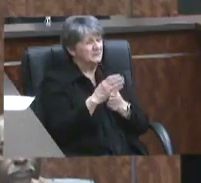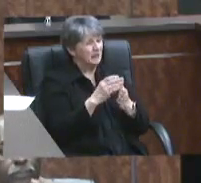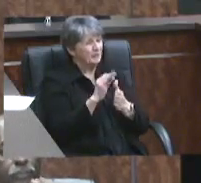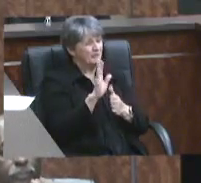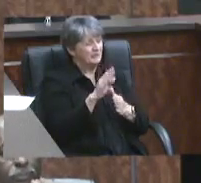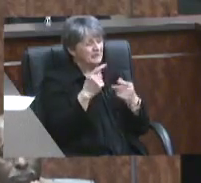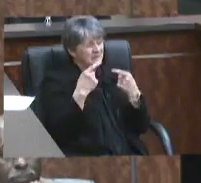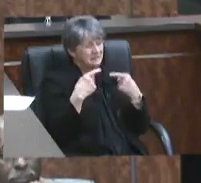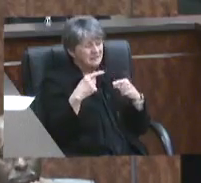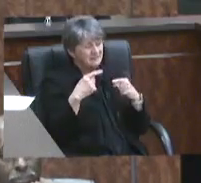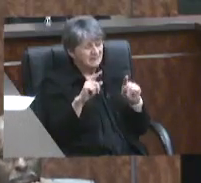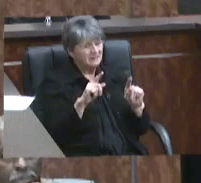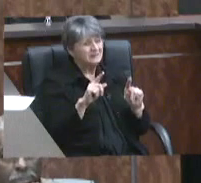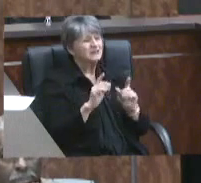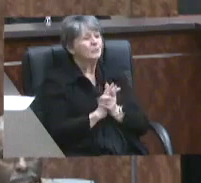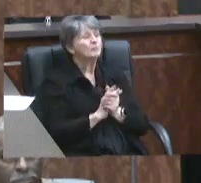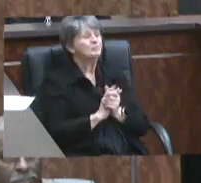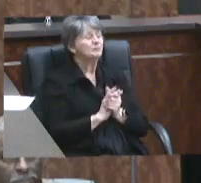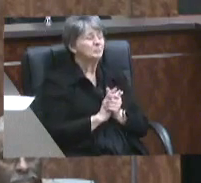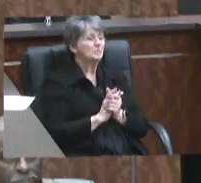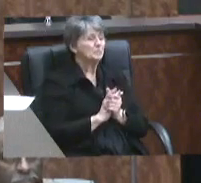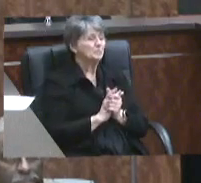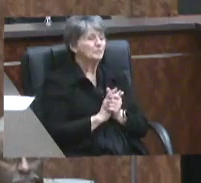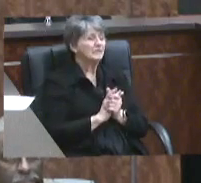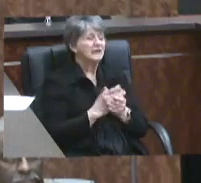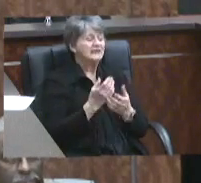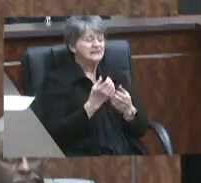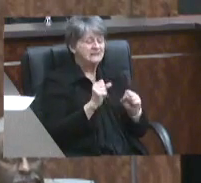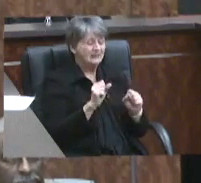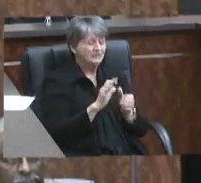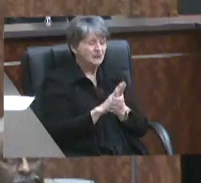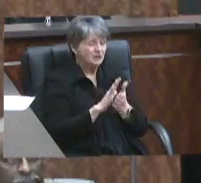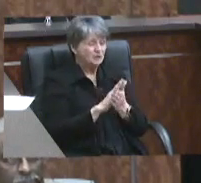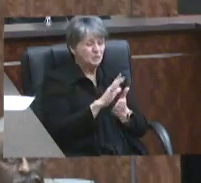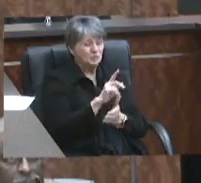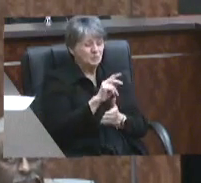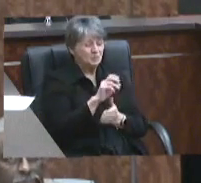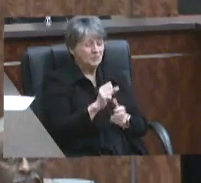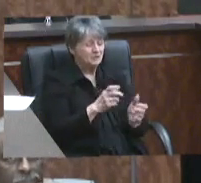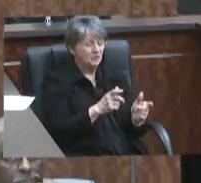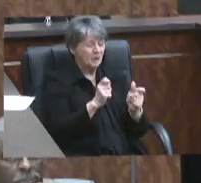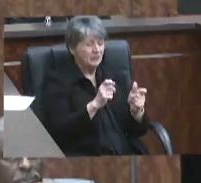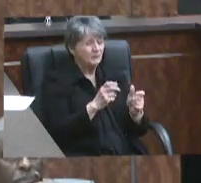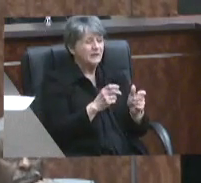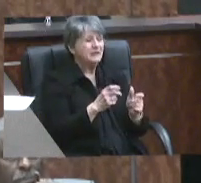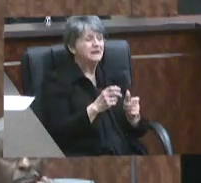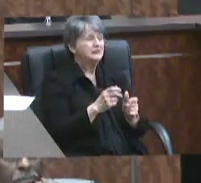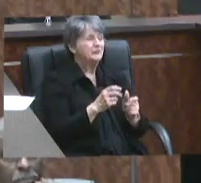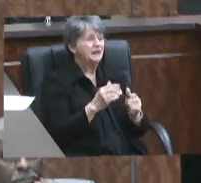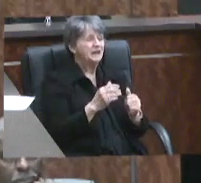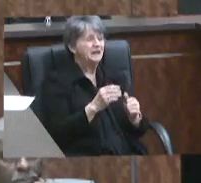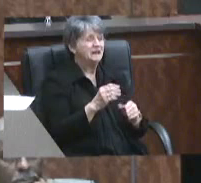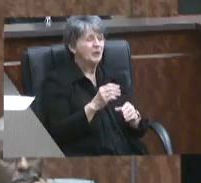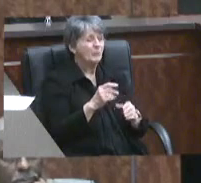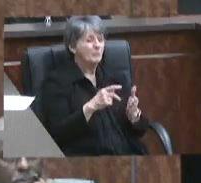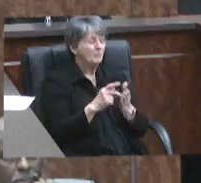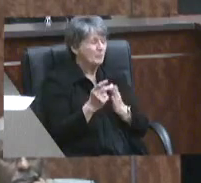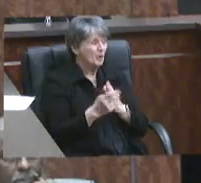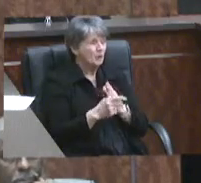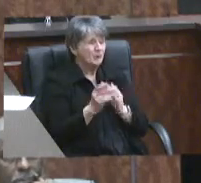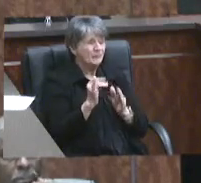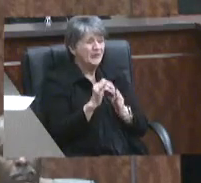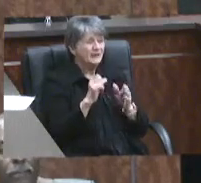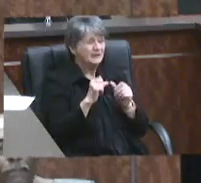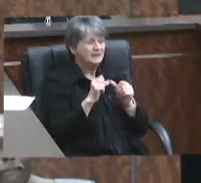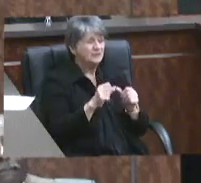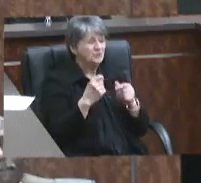accomplishments. Safety school zones, automatic speed enforcement program. This continues and it's been endorsed